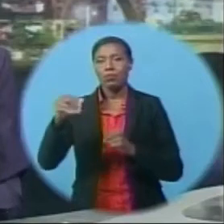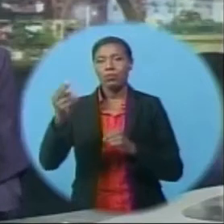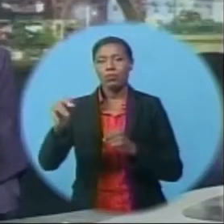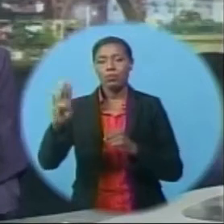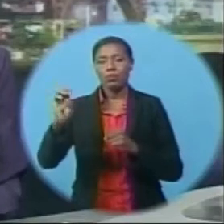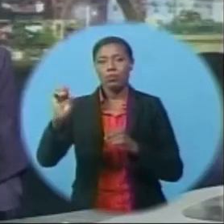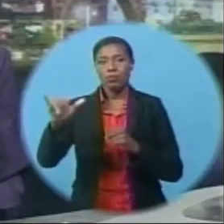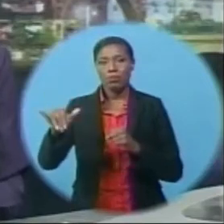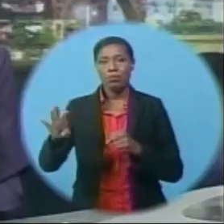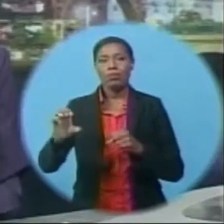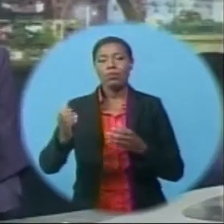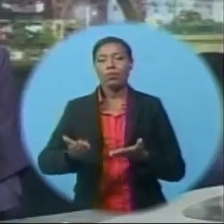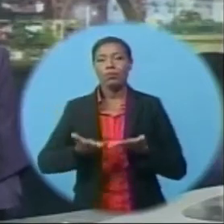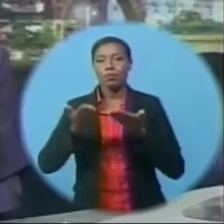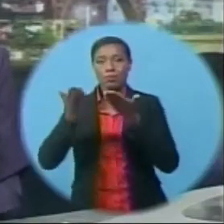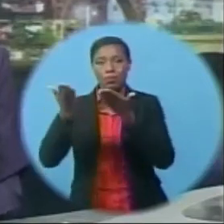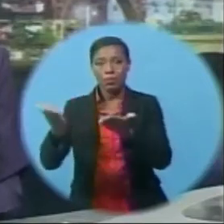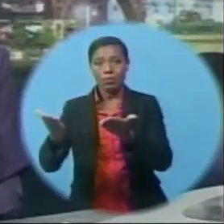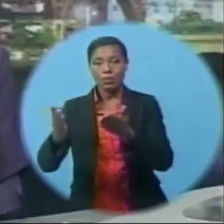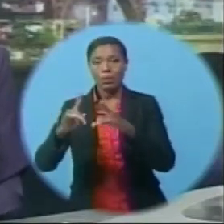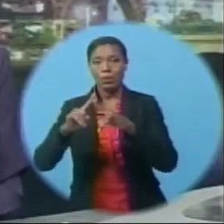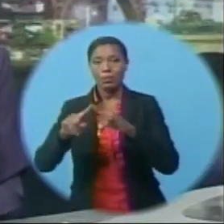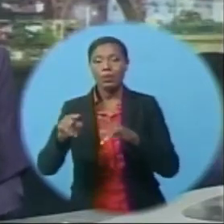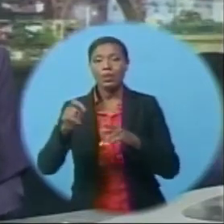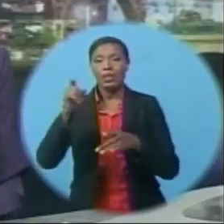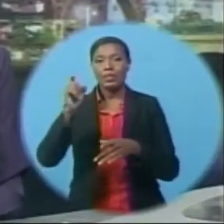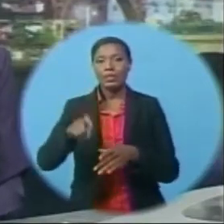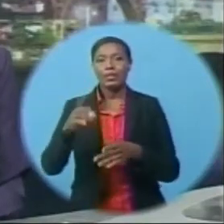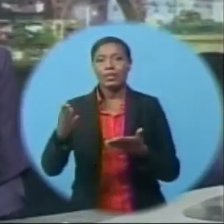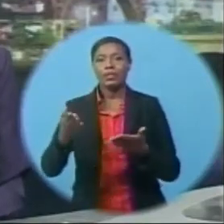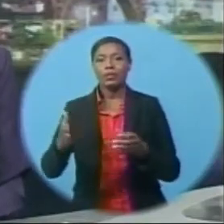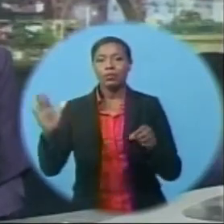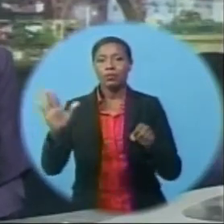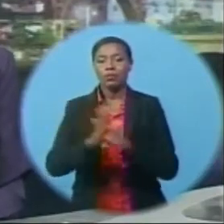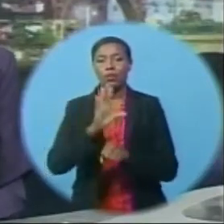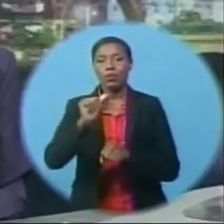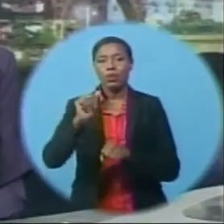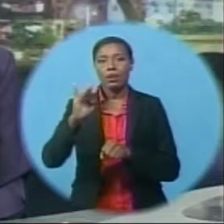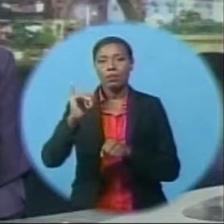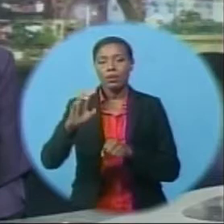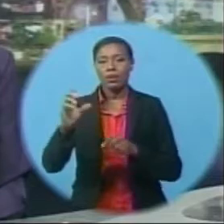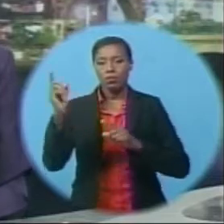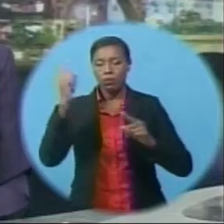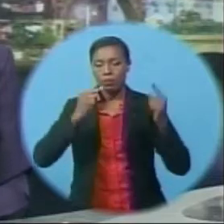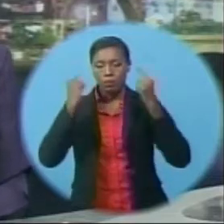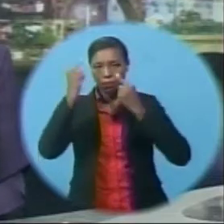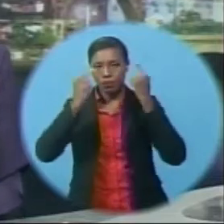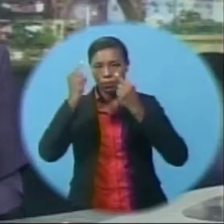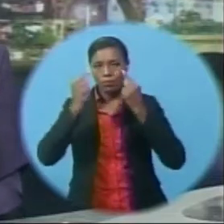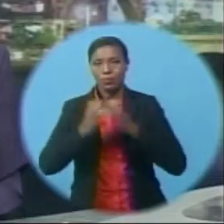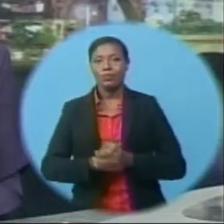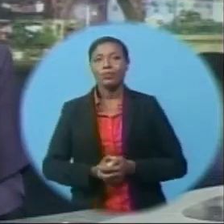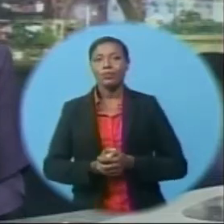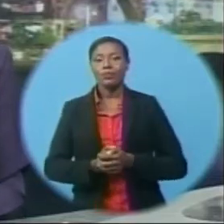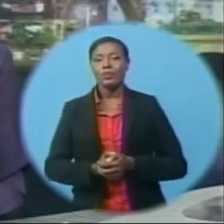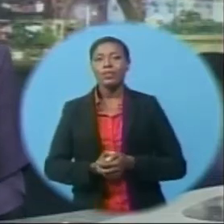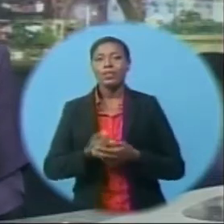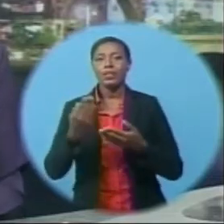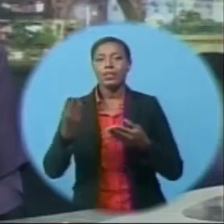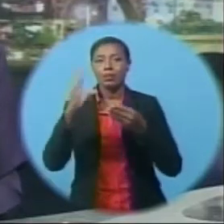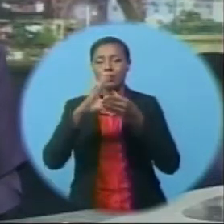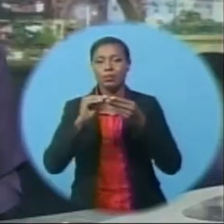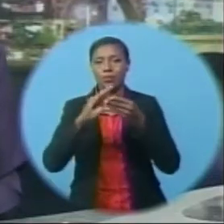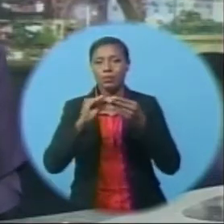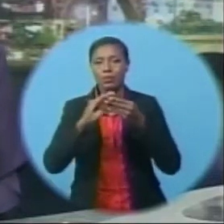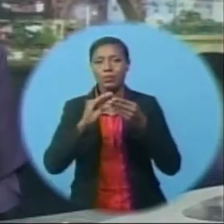Social Policy, the proposal still has to go to the full cabinet for consideration. He was giving a review of parts of